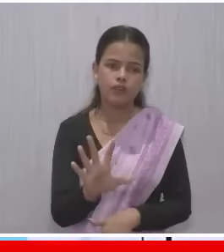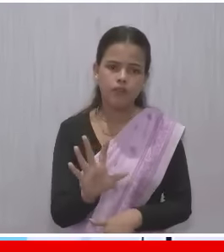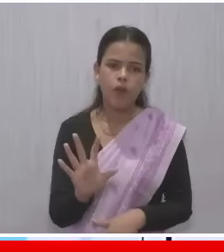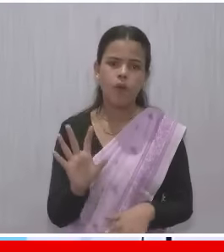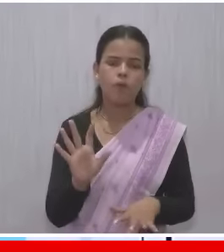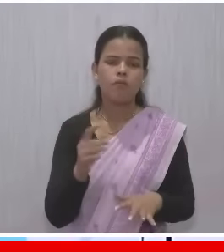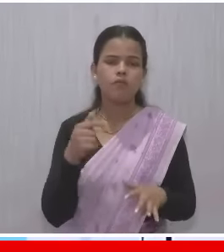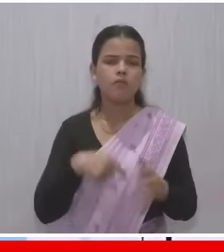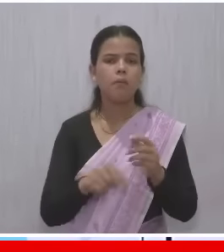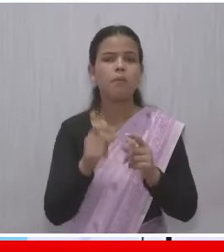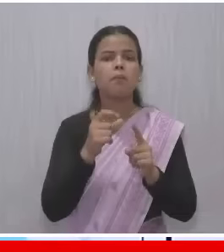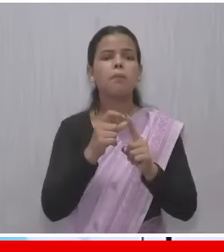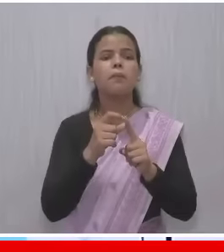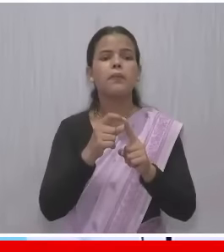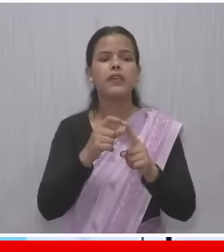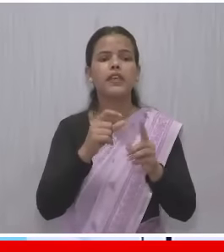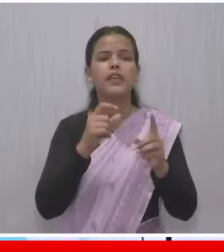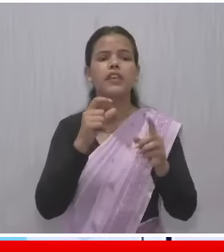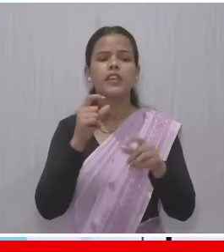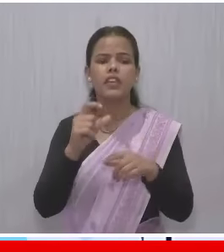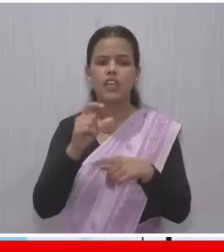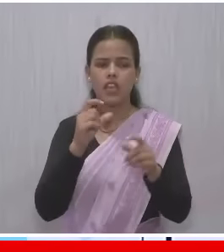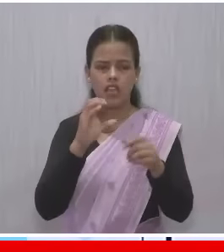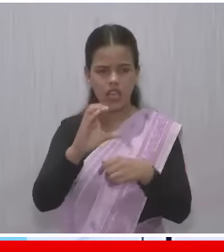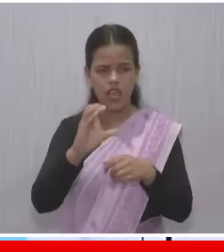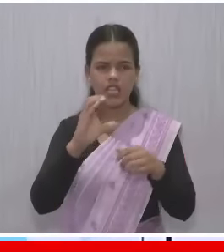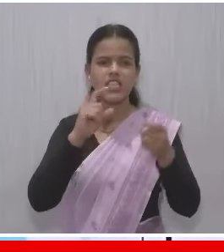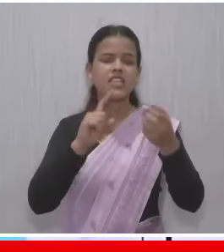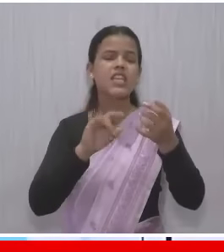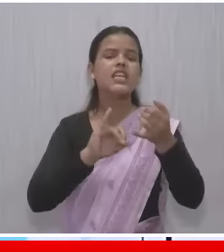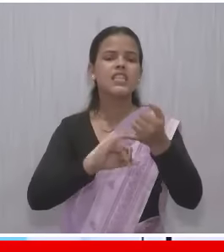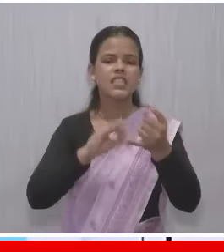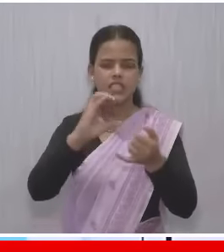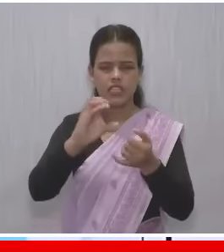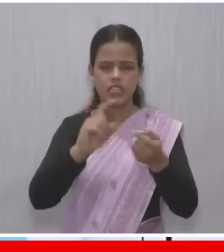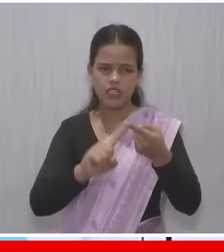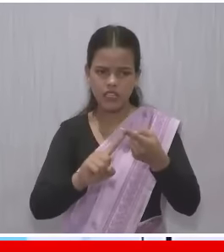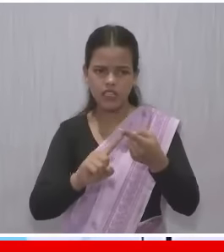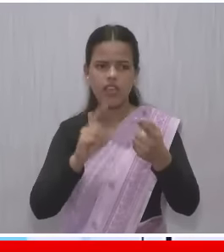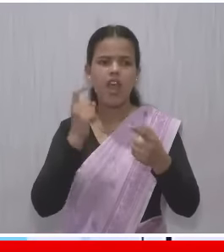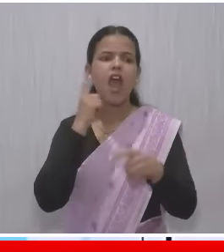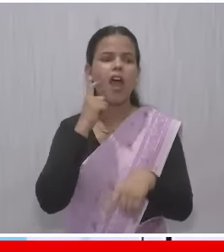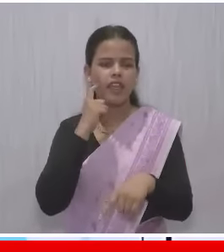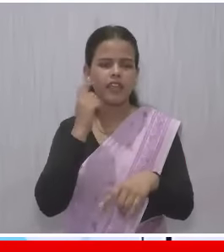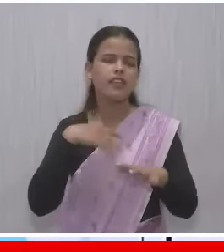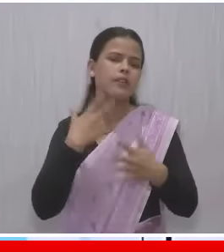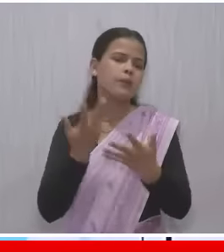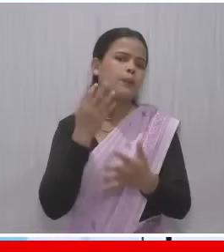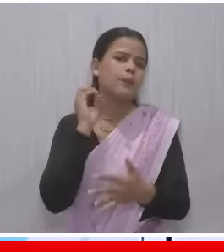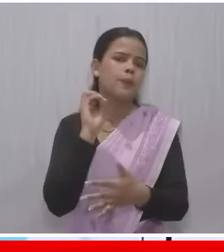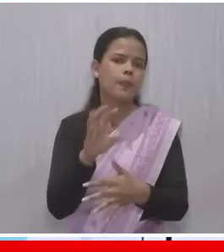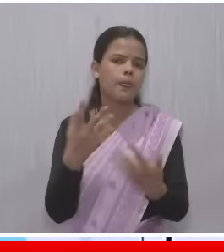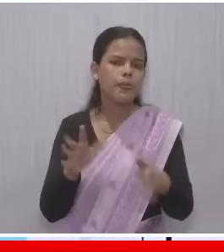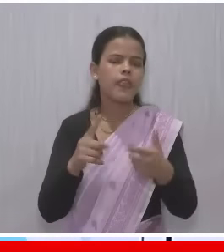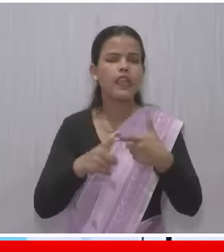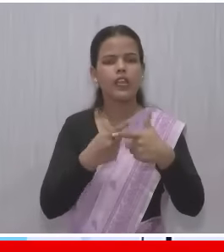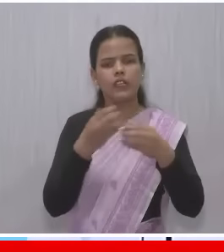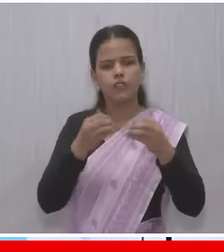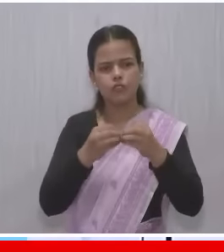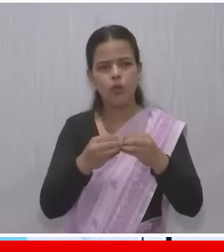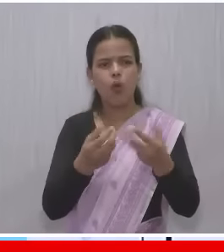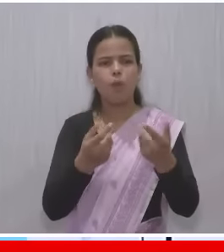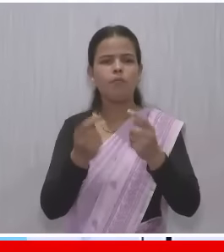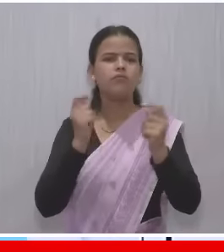at PSSCIB we are not now working to add on to these job roles or